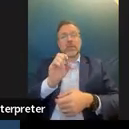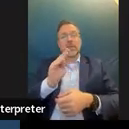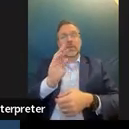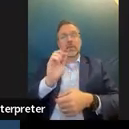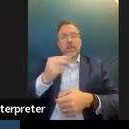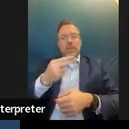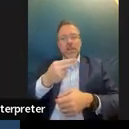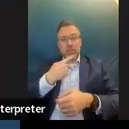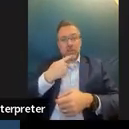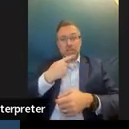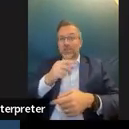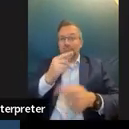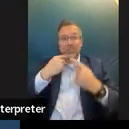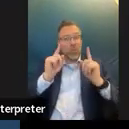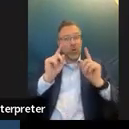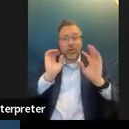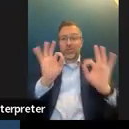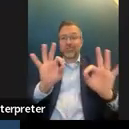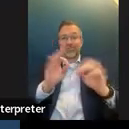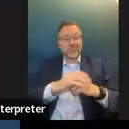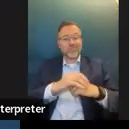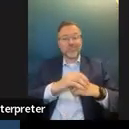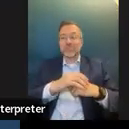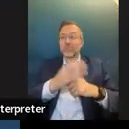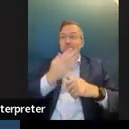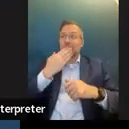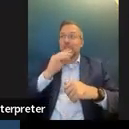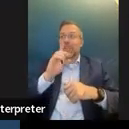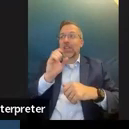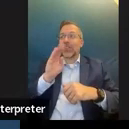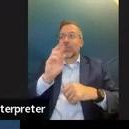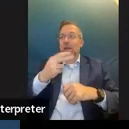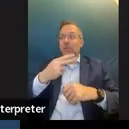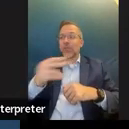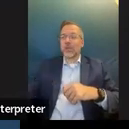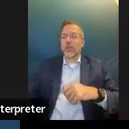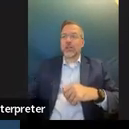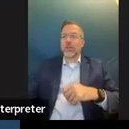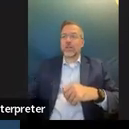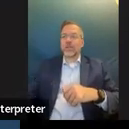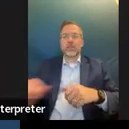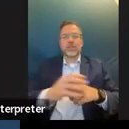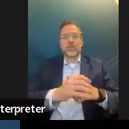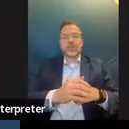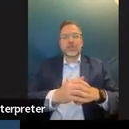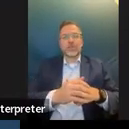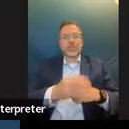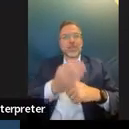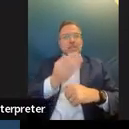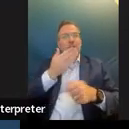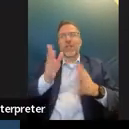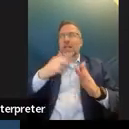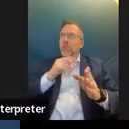works just the way it is. Thank you, Deborah. Appreciate it. Thank you, Jennifer, for letting me bump in. Great. Anytime.